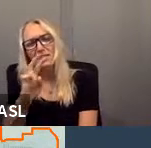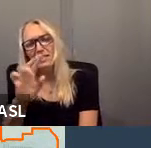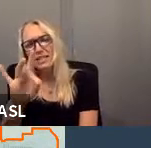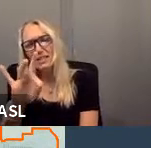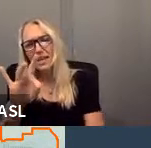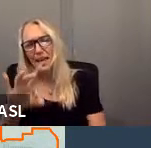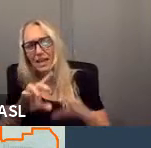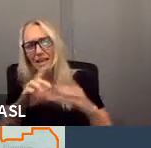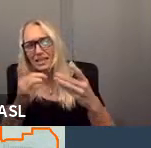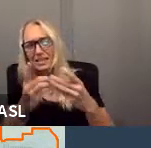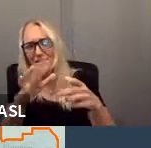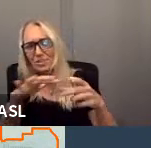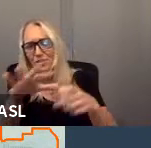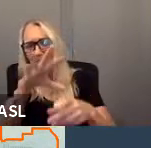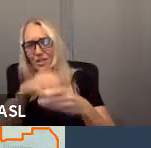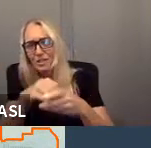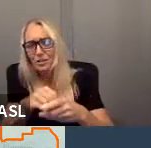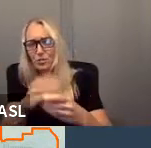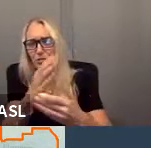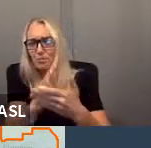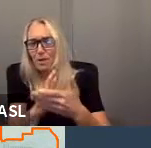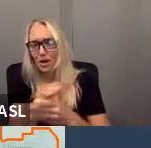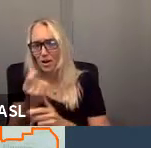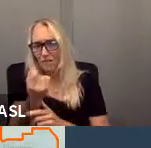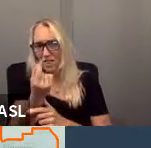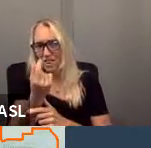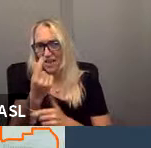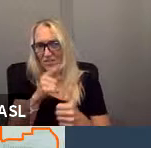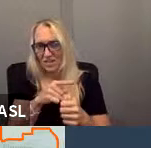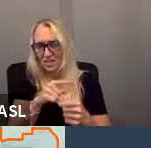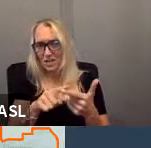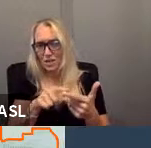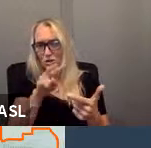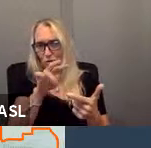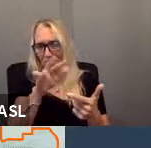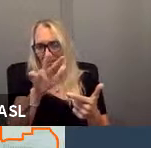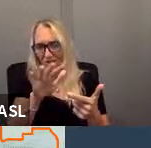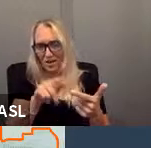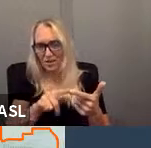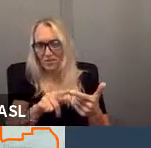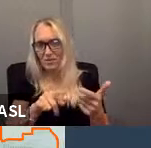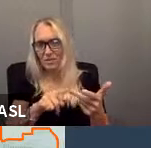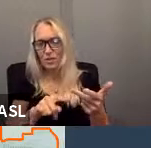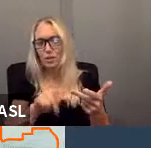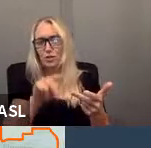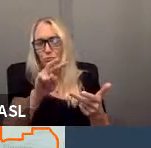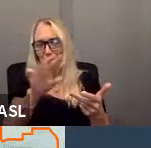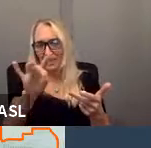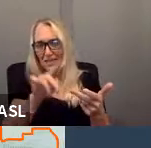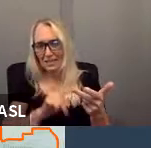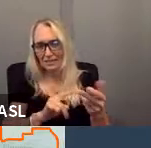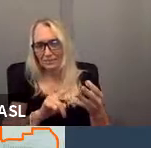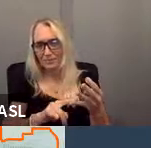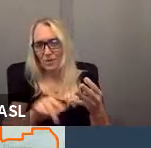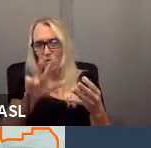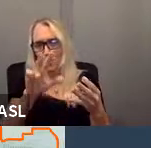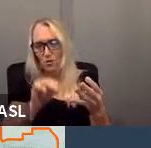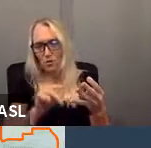district also includes parts of legislative districts 11, 25, 28,